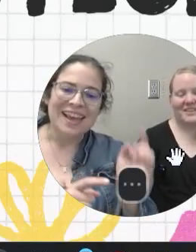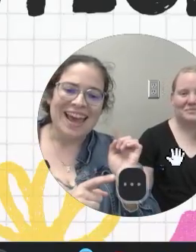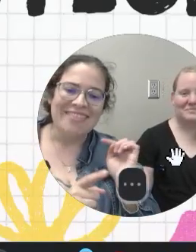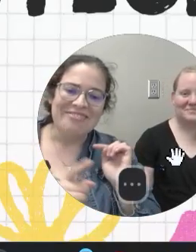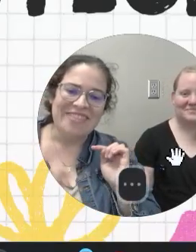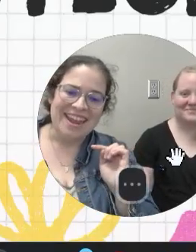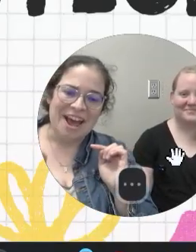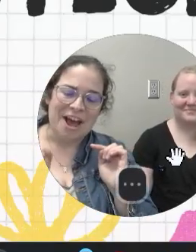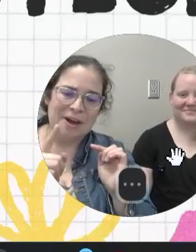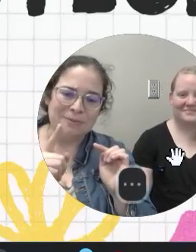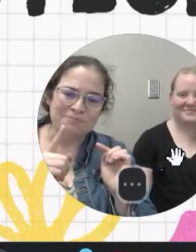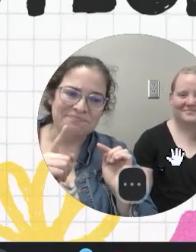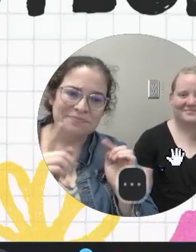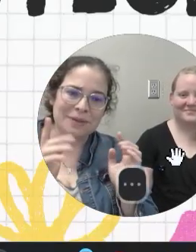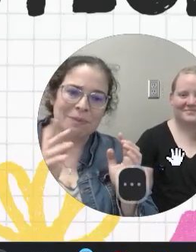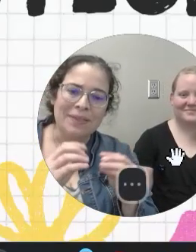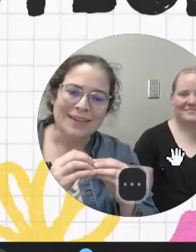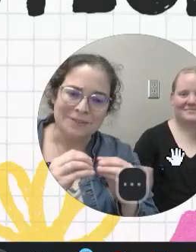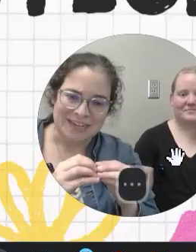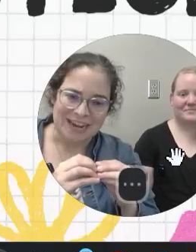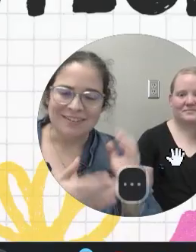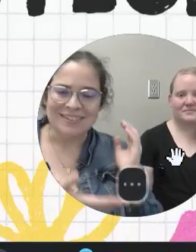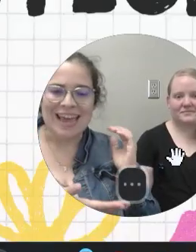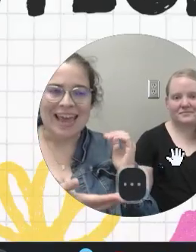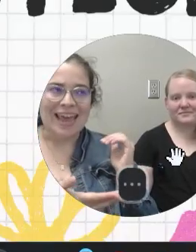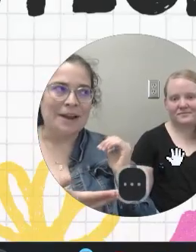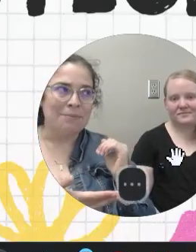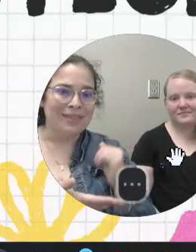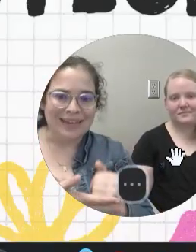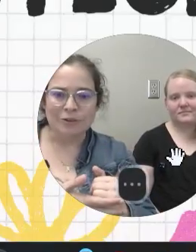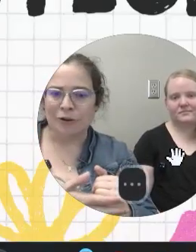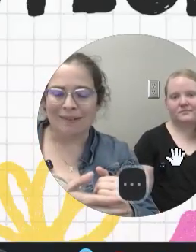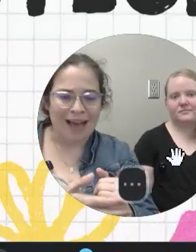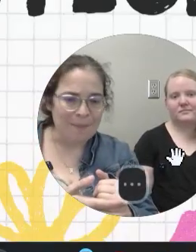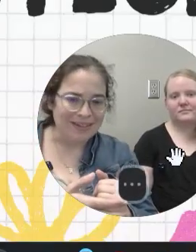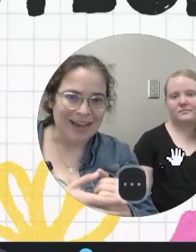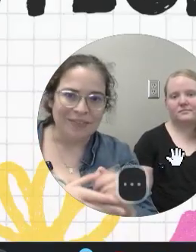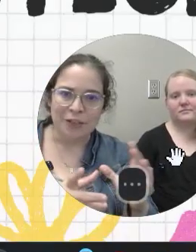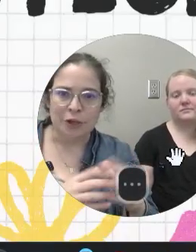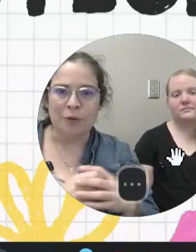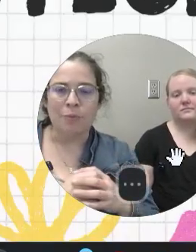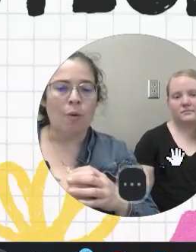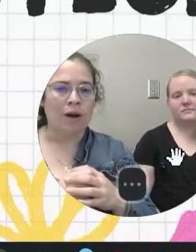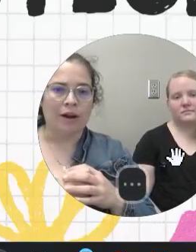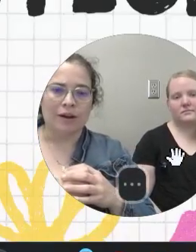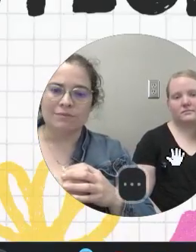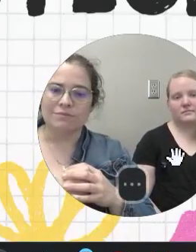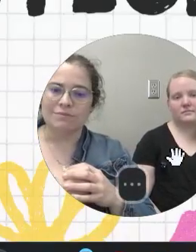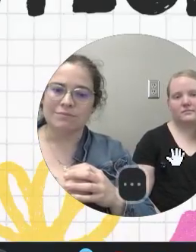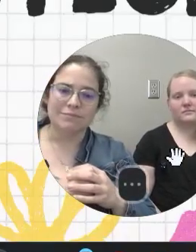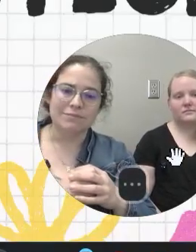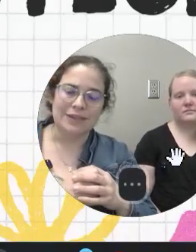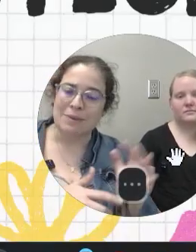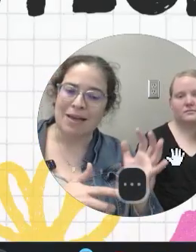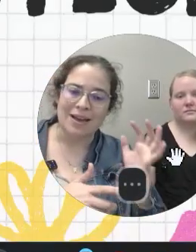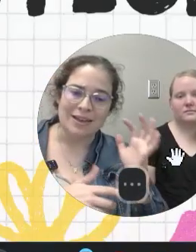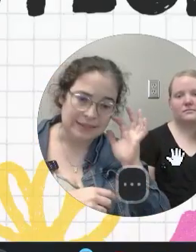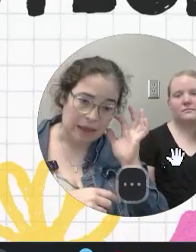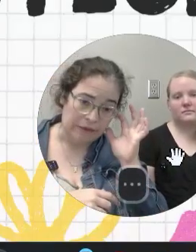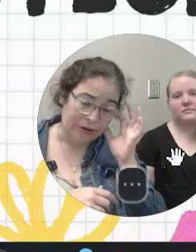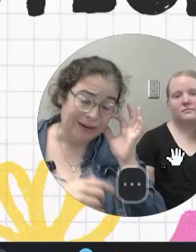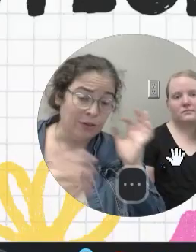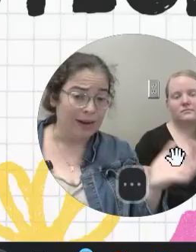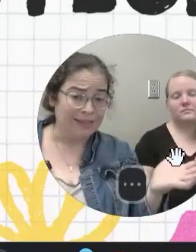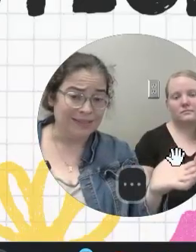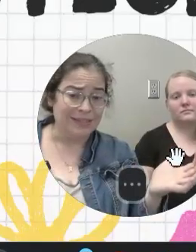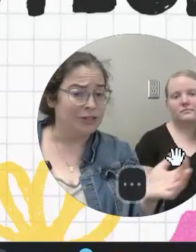And I should have put my email address on here, but oh well, we'll get that to you. Yeah. And then, but please reach out